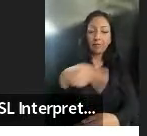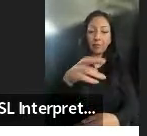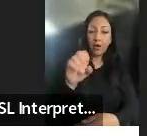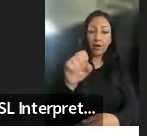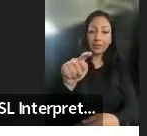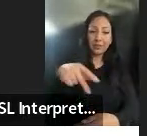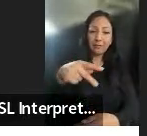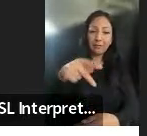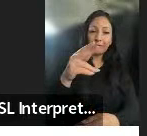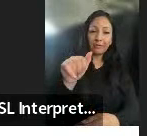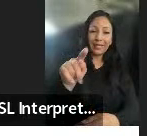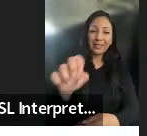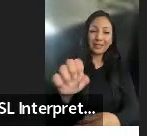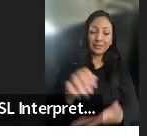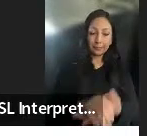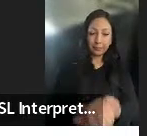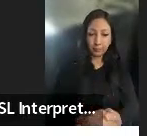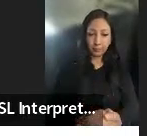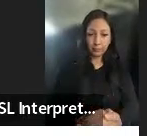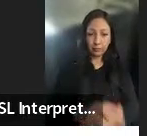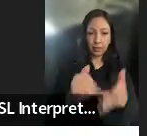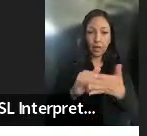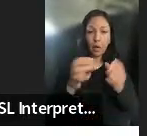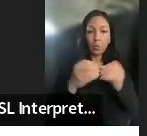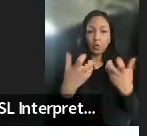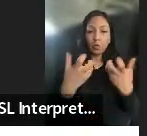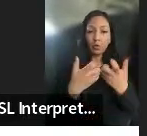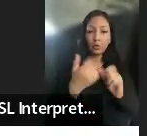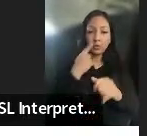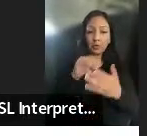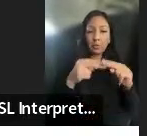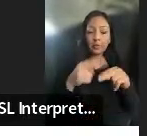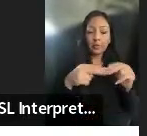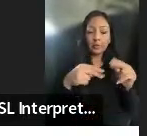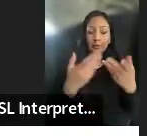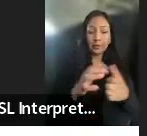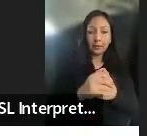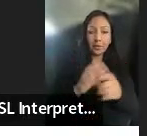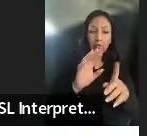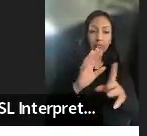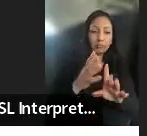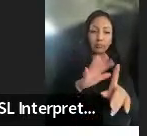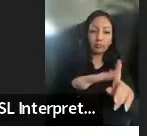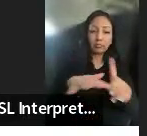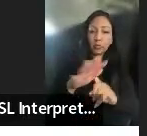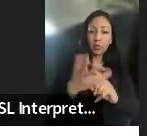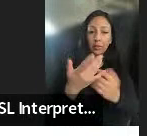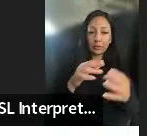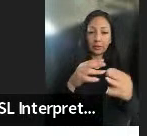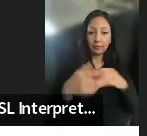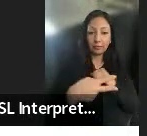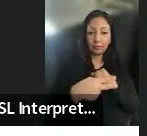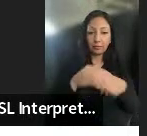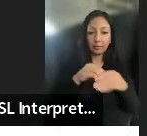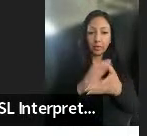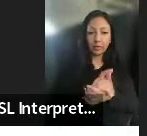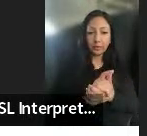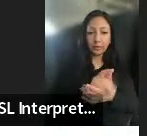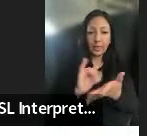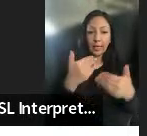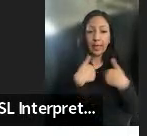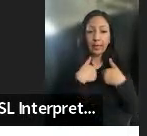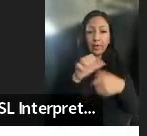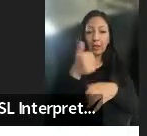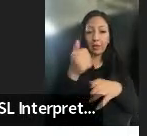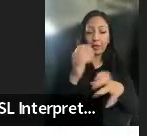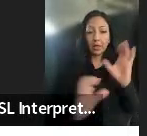are more suitable for building oriented energy storage. There are other chemistries